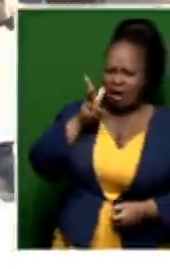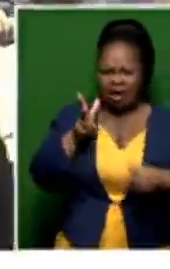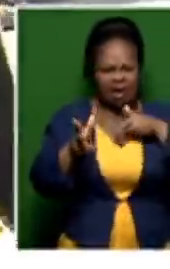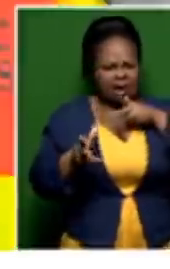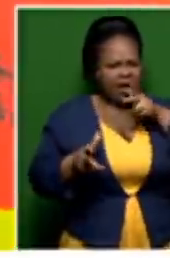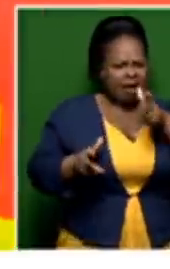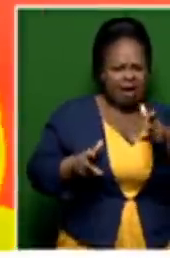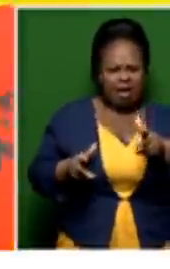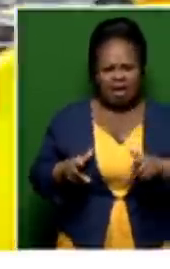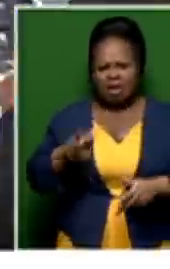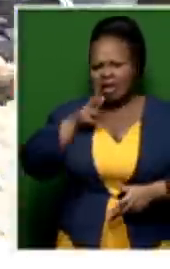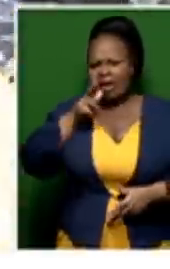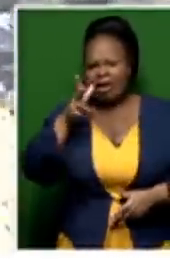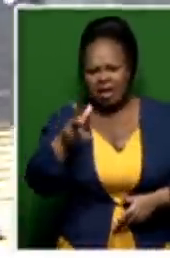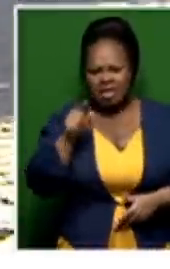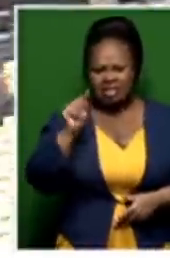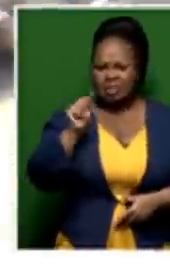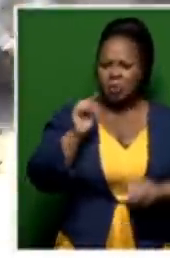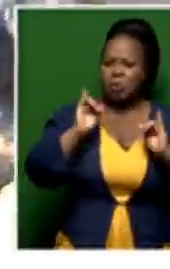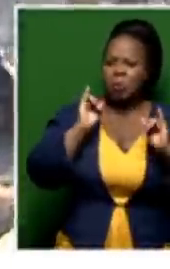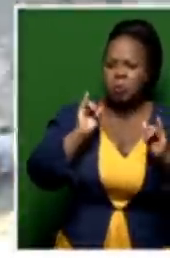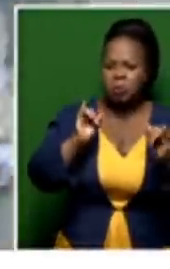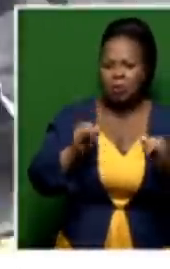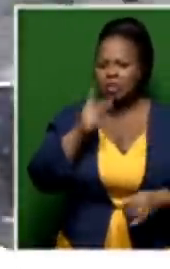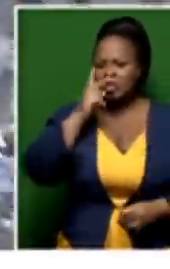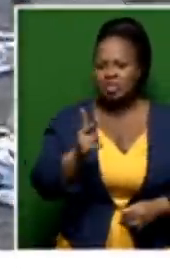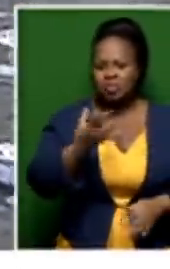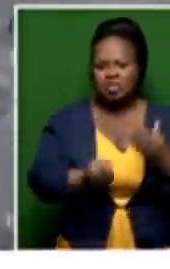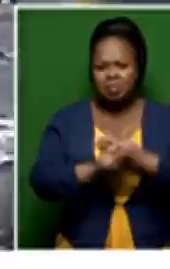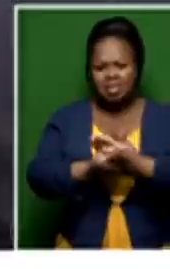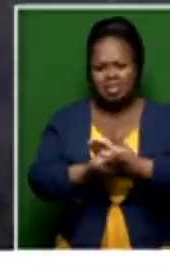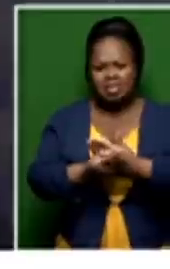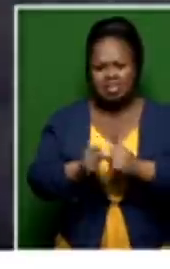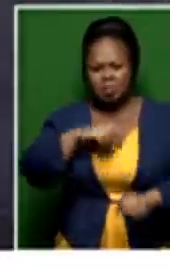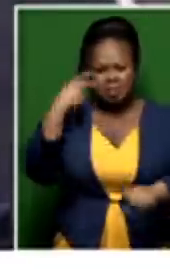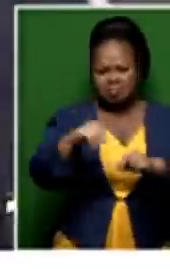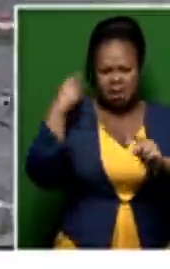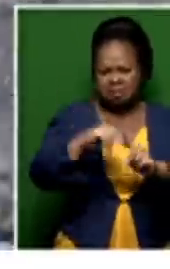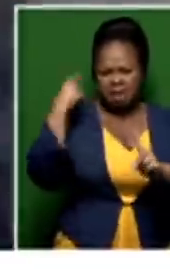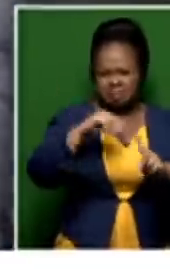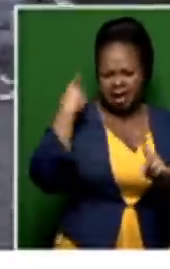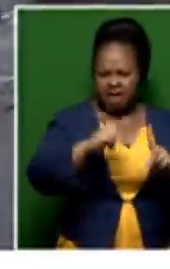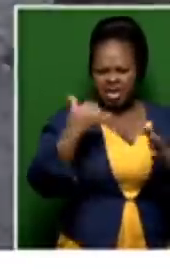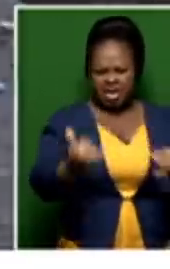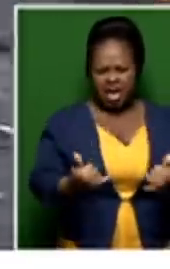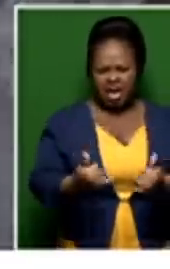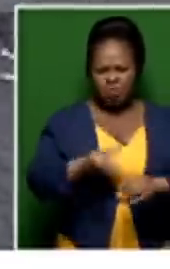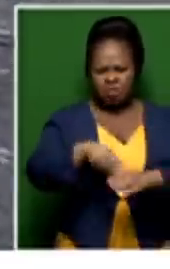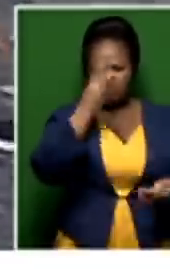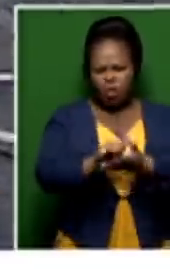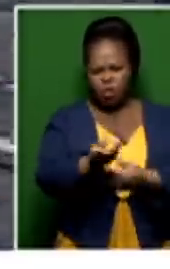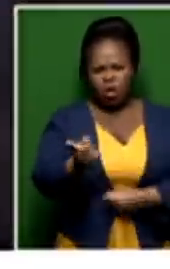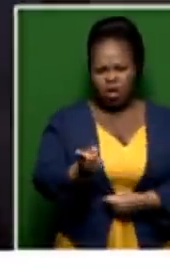has just Leanne, this is absolutely devastating here. Someone has just been beaten to the ground